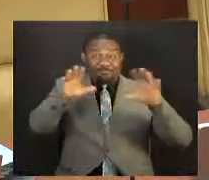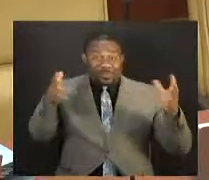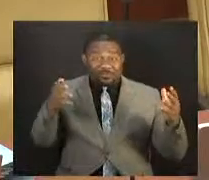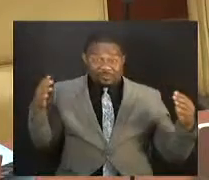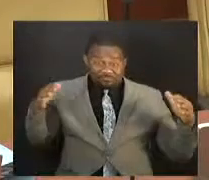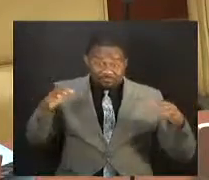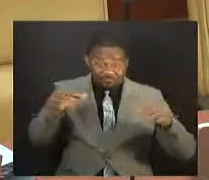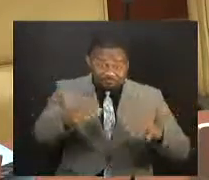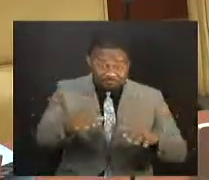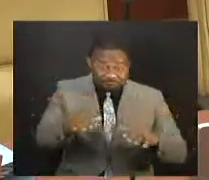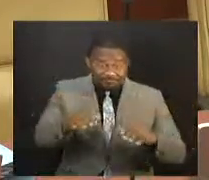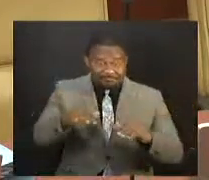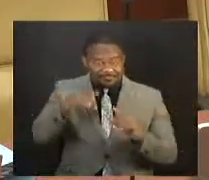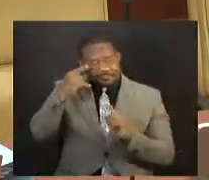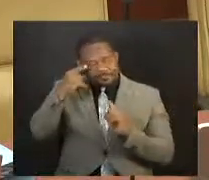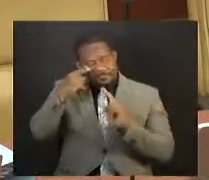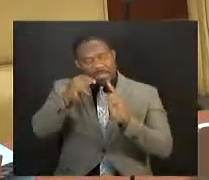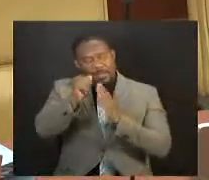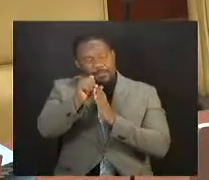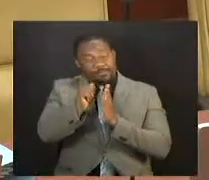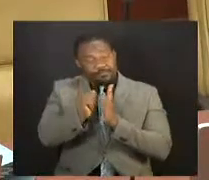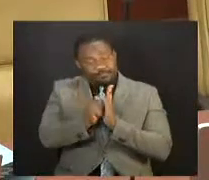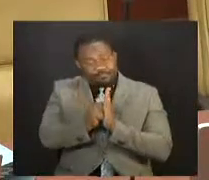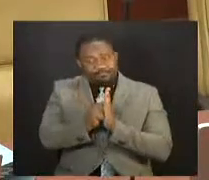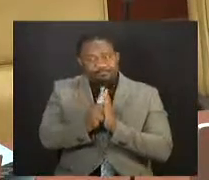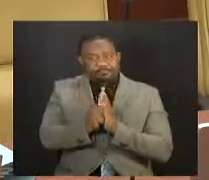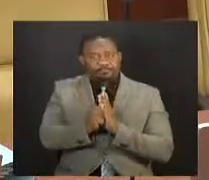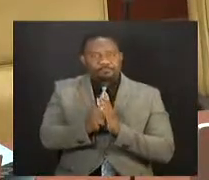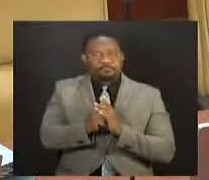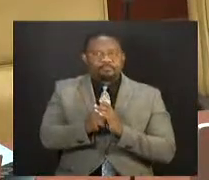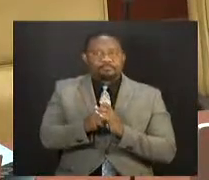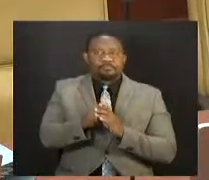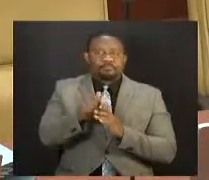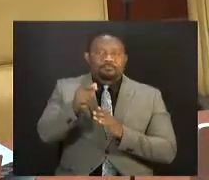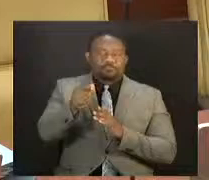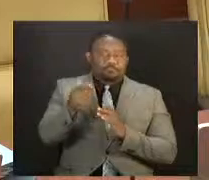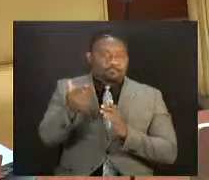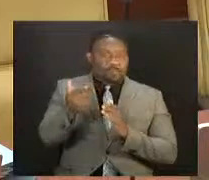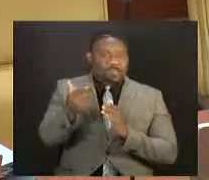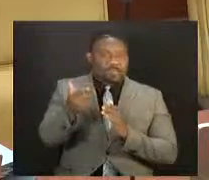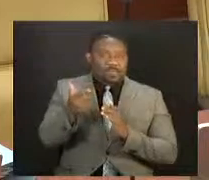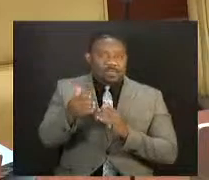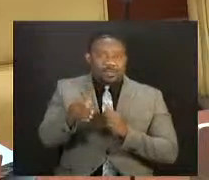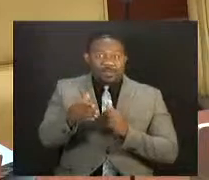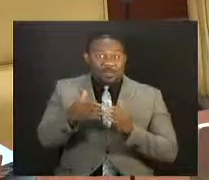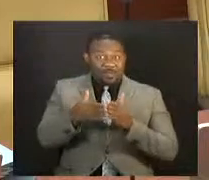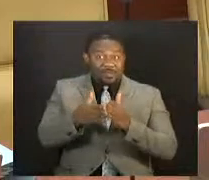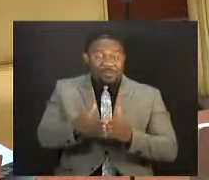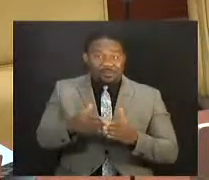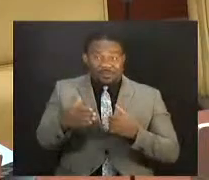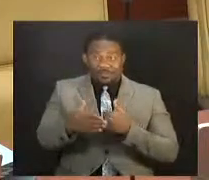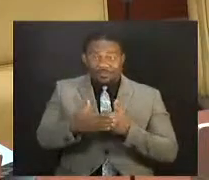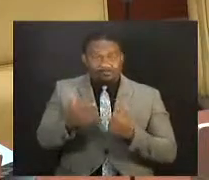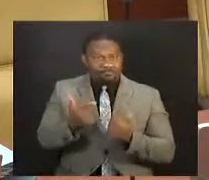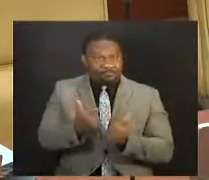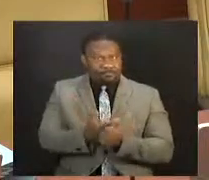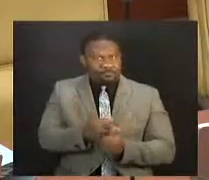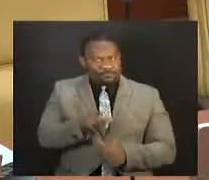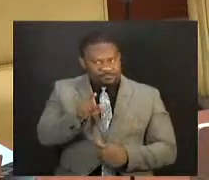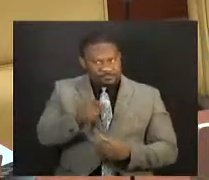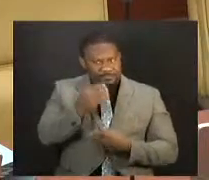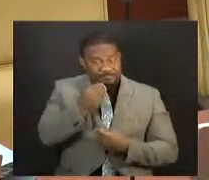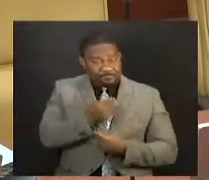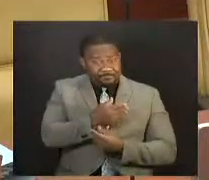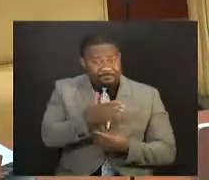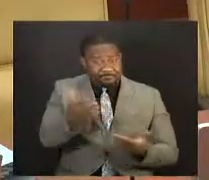And the agenda is for the governor to apprise the House on the cost of the construction of the new Bank